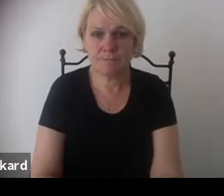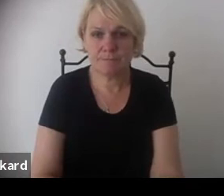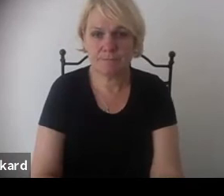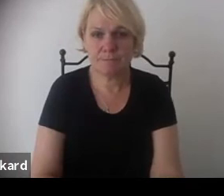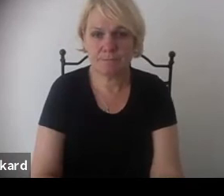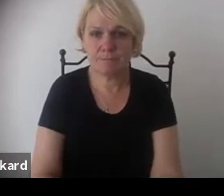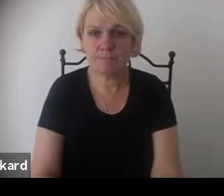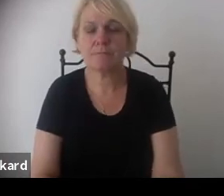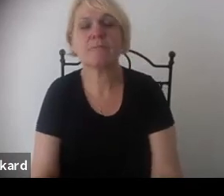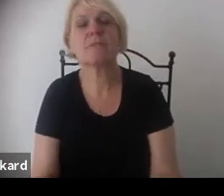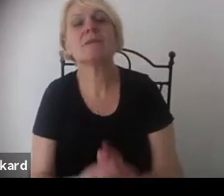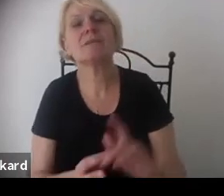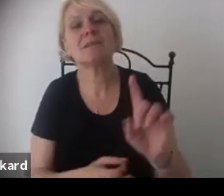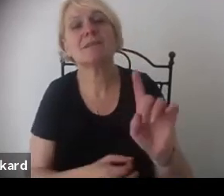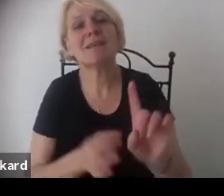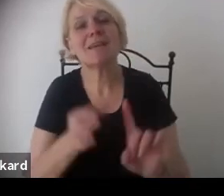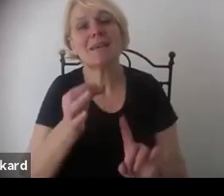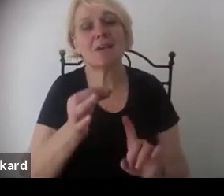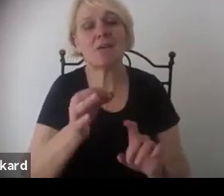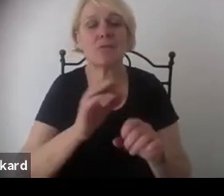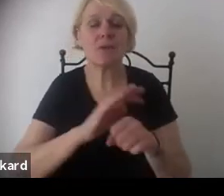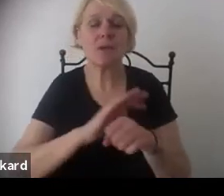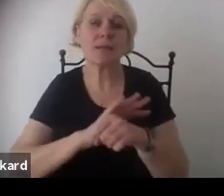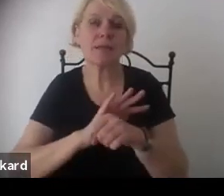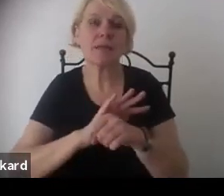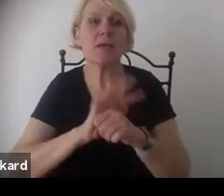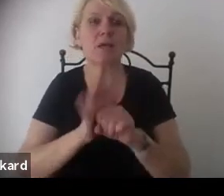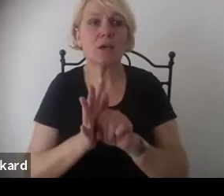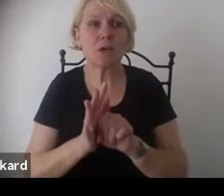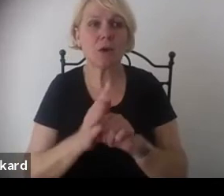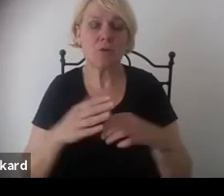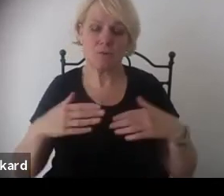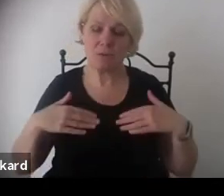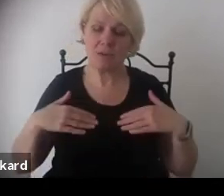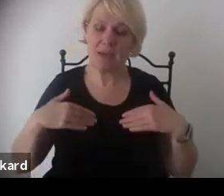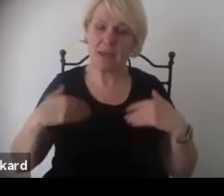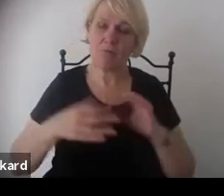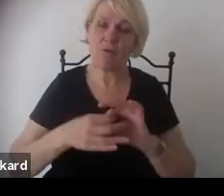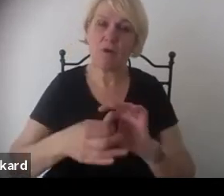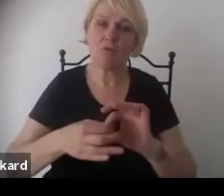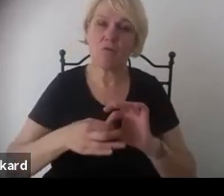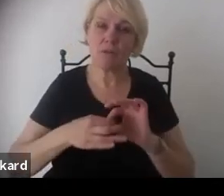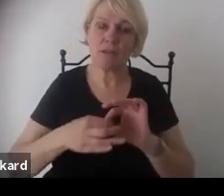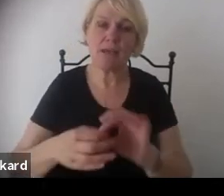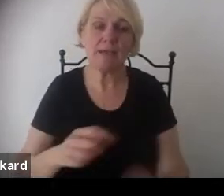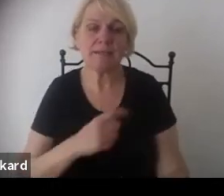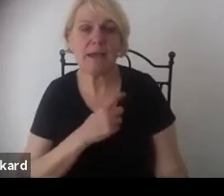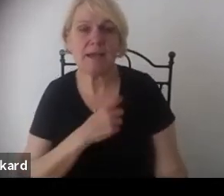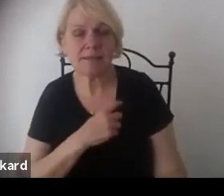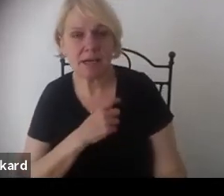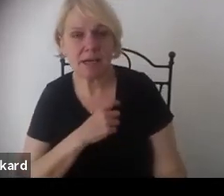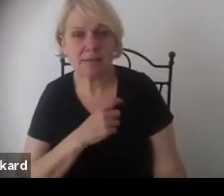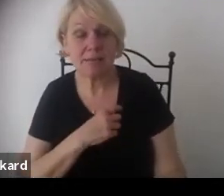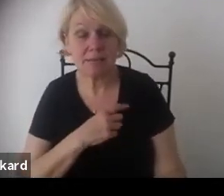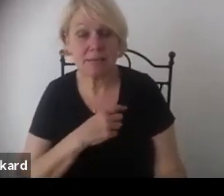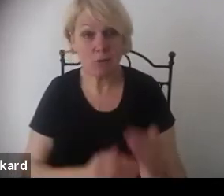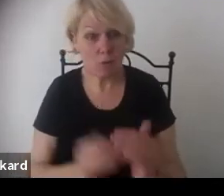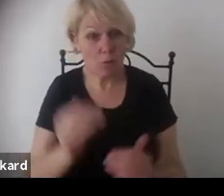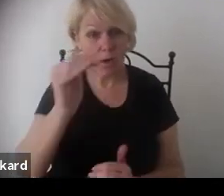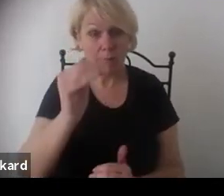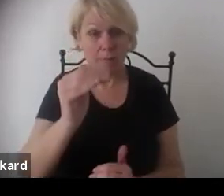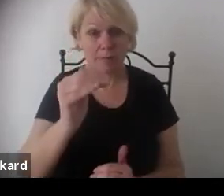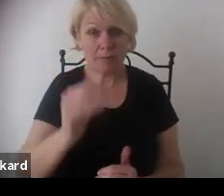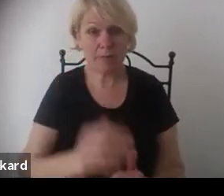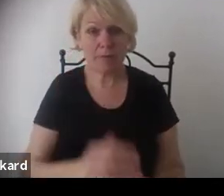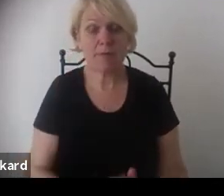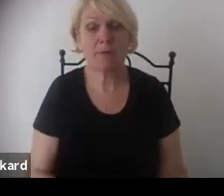COVID? Will there be any targeted help specifically aimed at people struggling to deal with the changes and uncertainties that COVID has brought? And